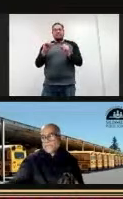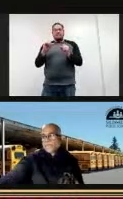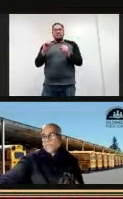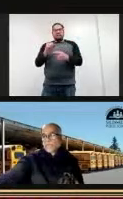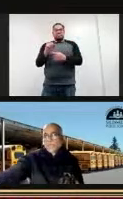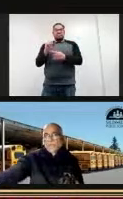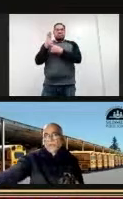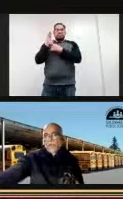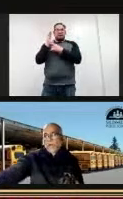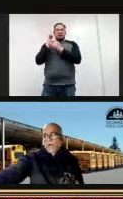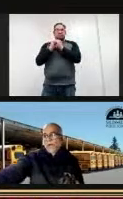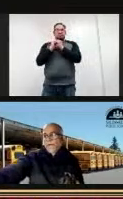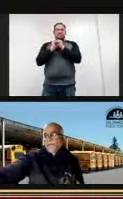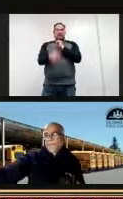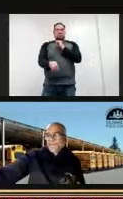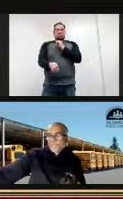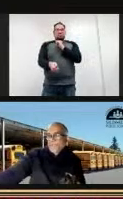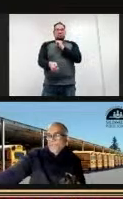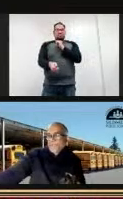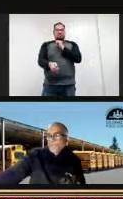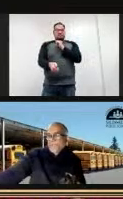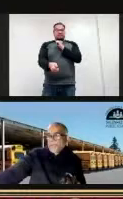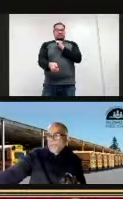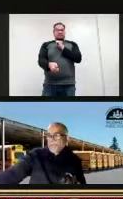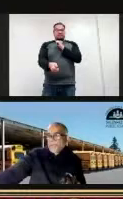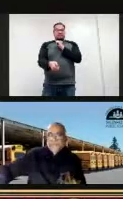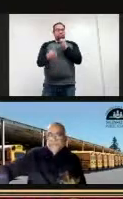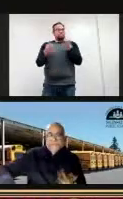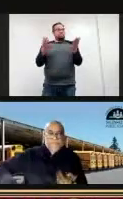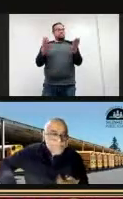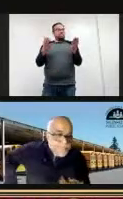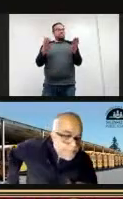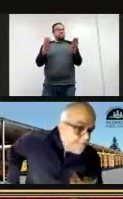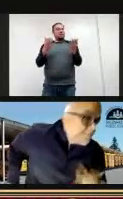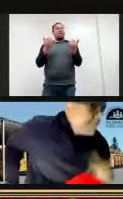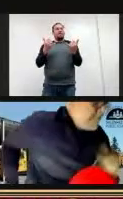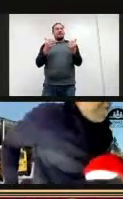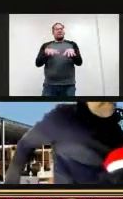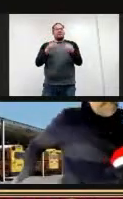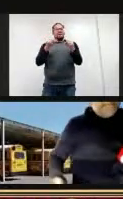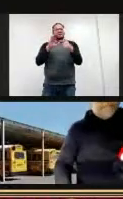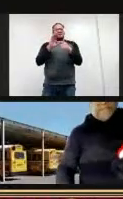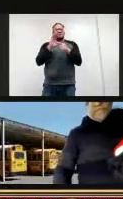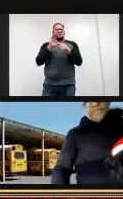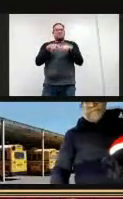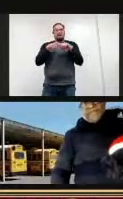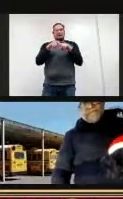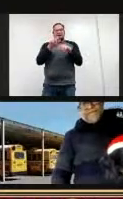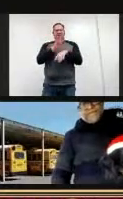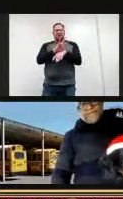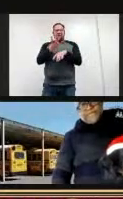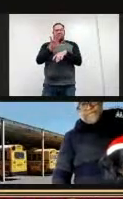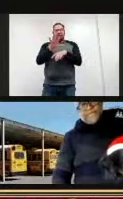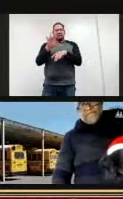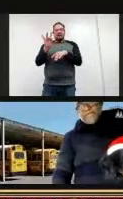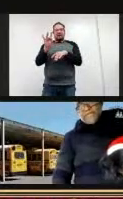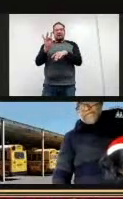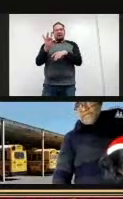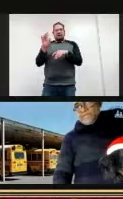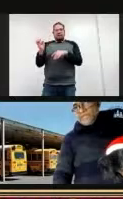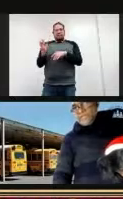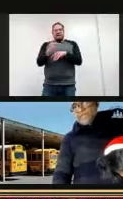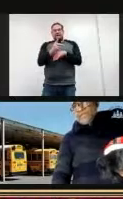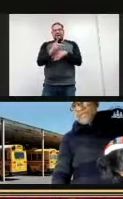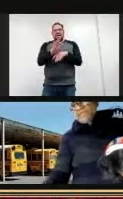and move this forward. So we will take a break. It is 7:58. Let's just come back